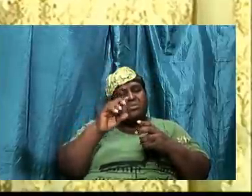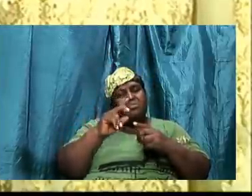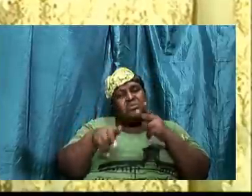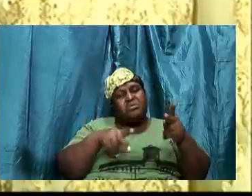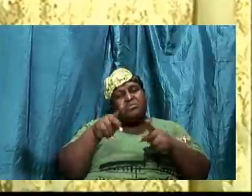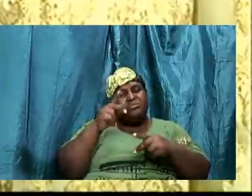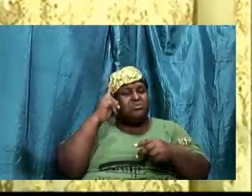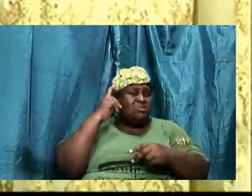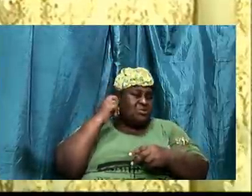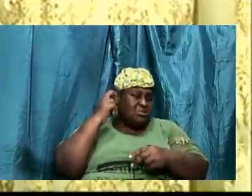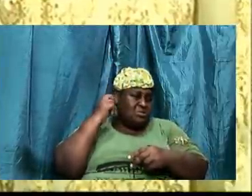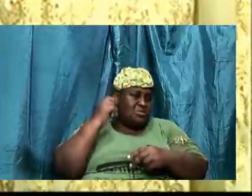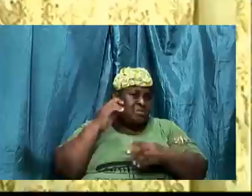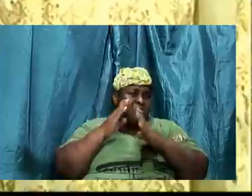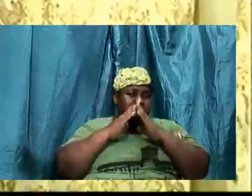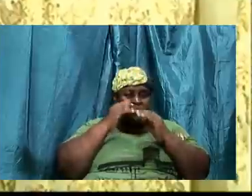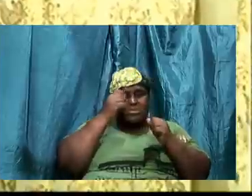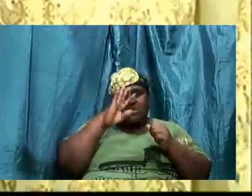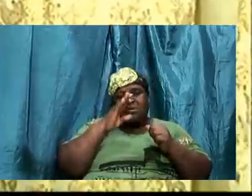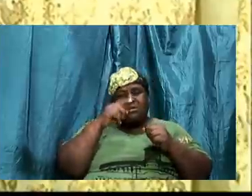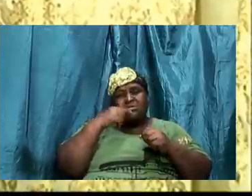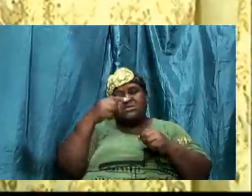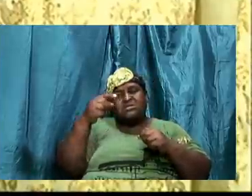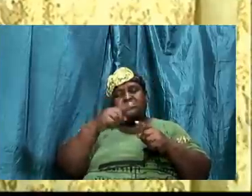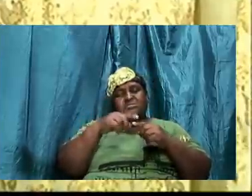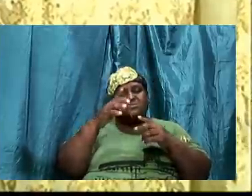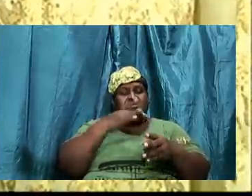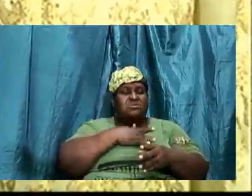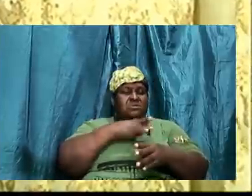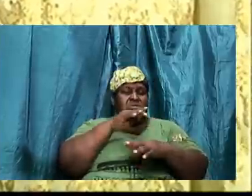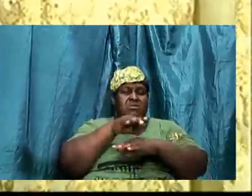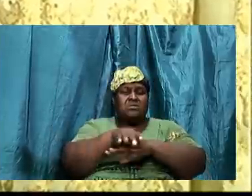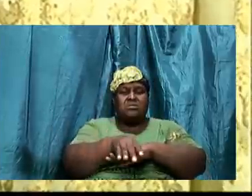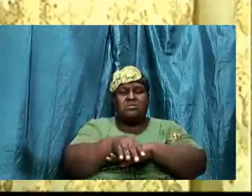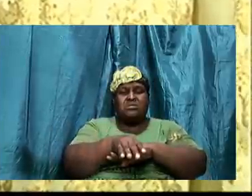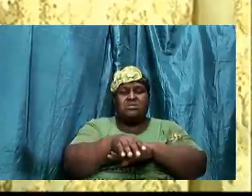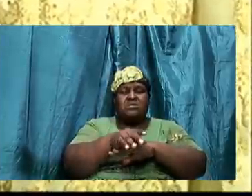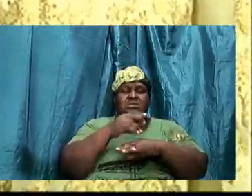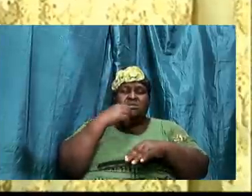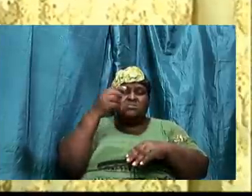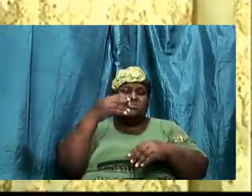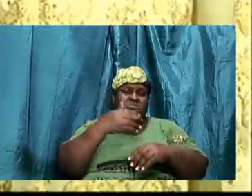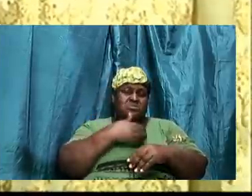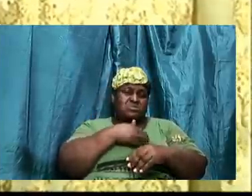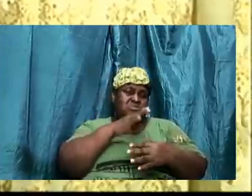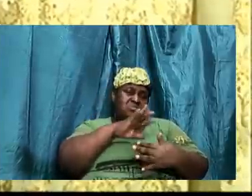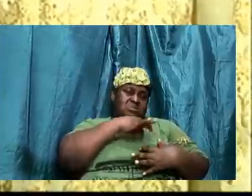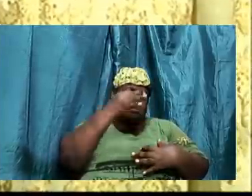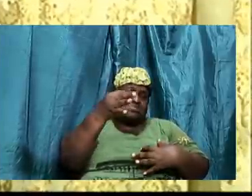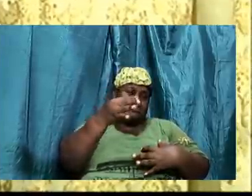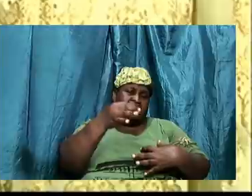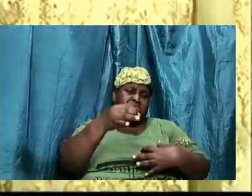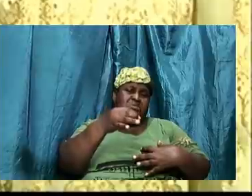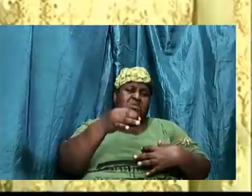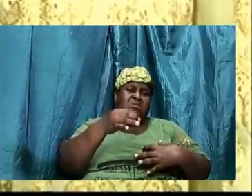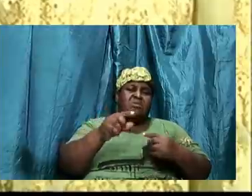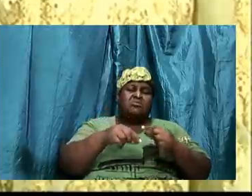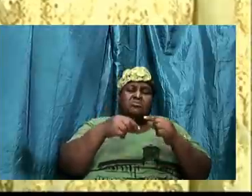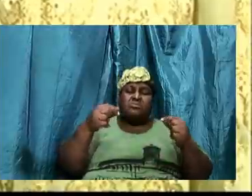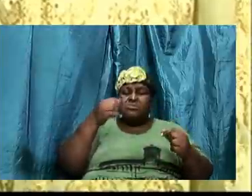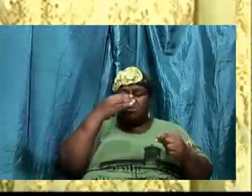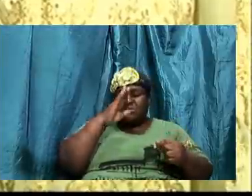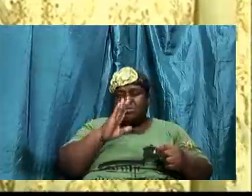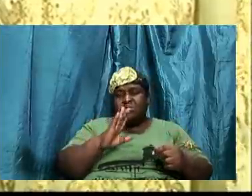We pray, God, that you will speak to hearts tonight, that you will speak to soul, that you will speak to spirit. And great God, that